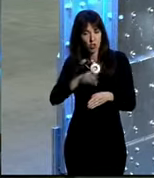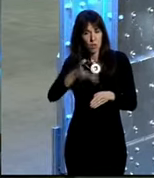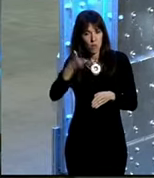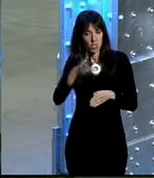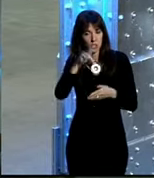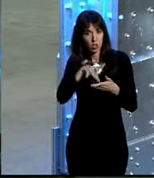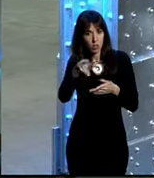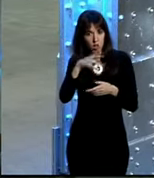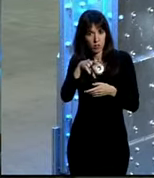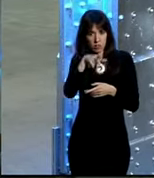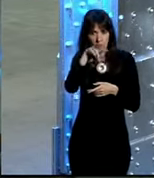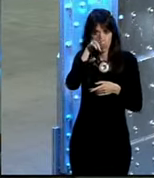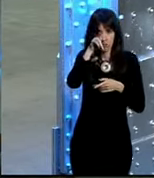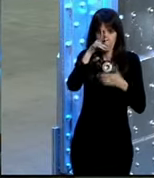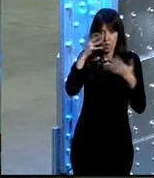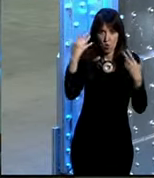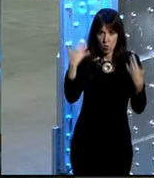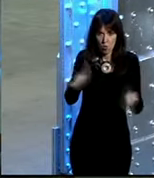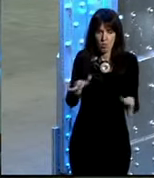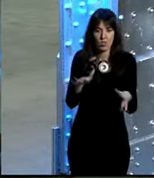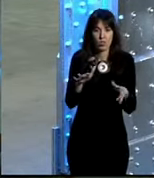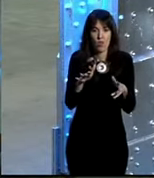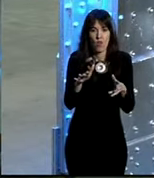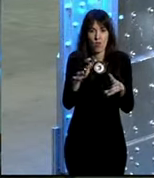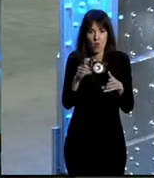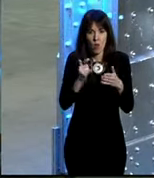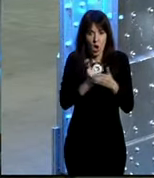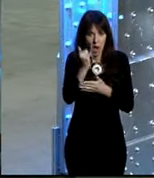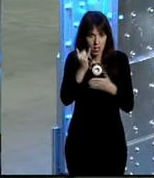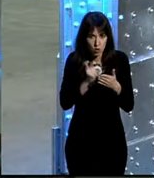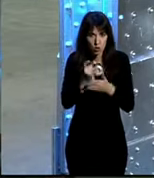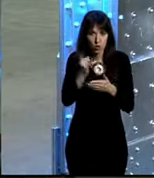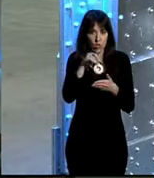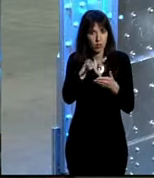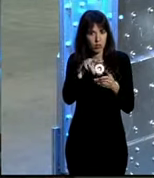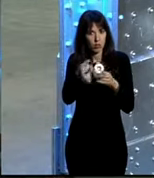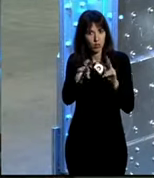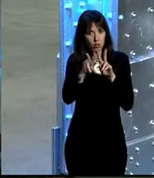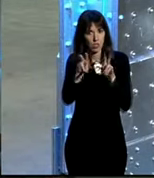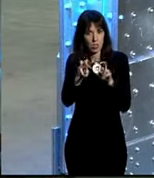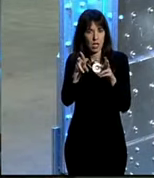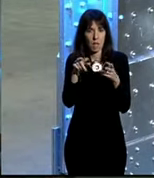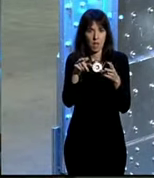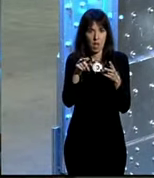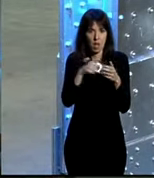ruining the whole ecosystem around the Ebro River in northern Spain, and this was a matter of concern